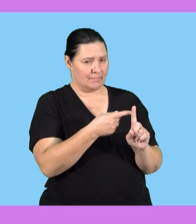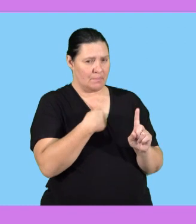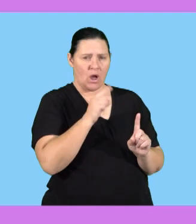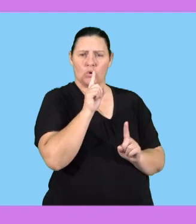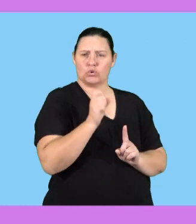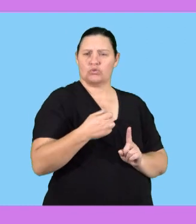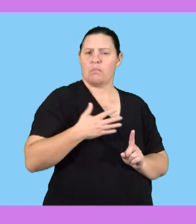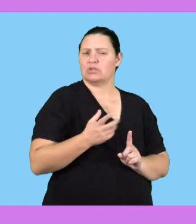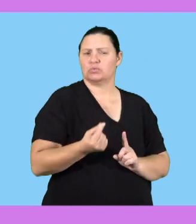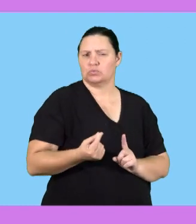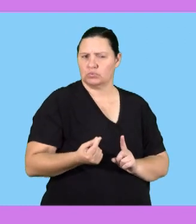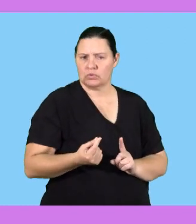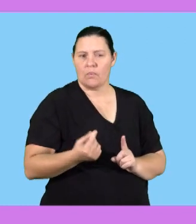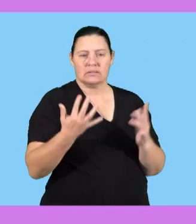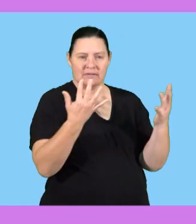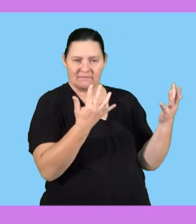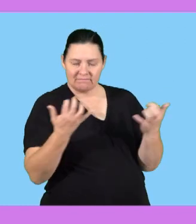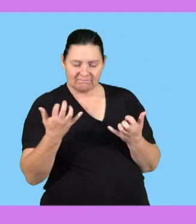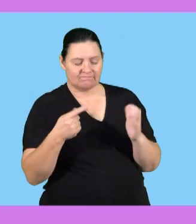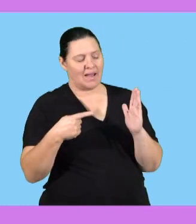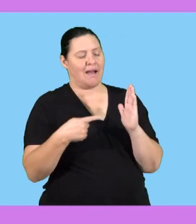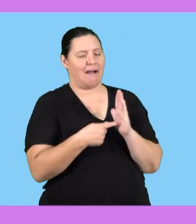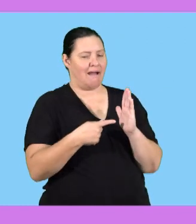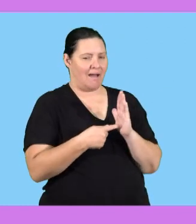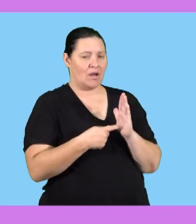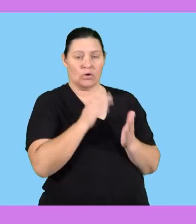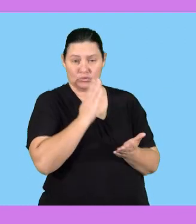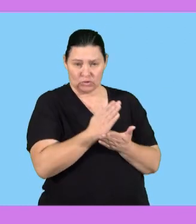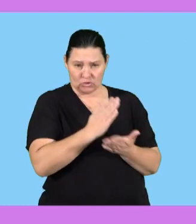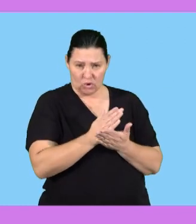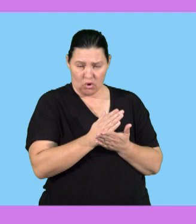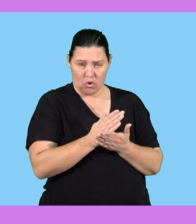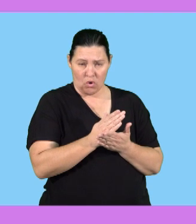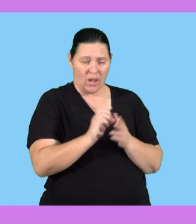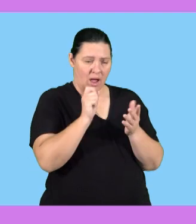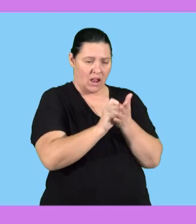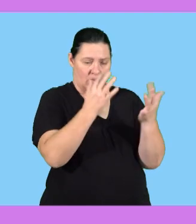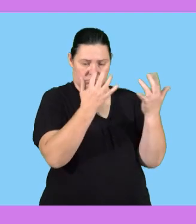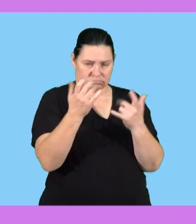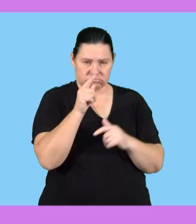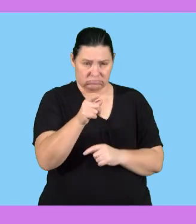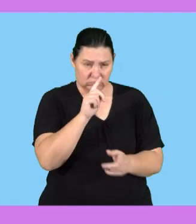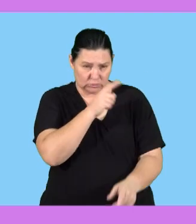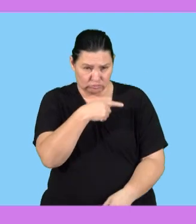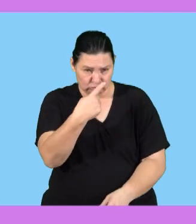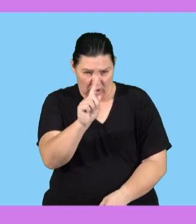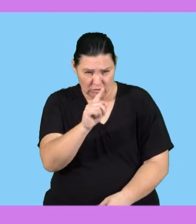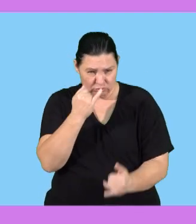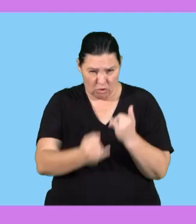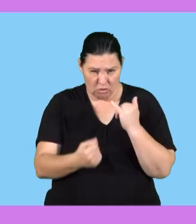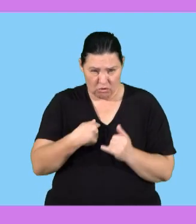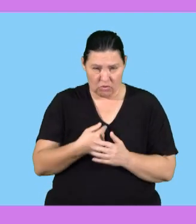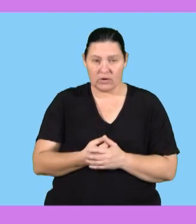is it we need to calculate? It says verify, showing all calculations whether a statement is correct or